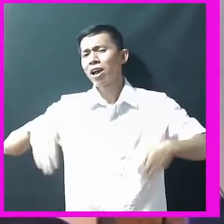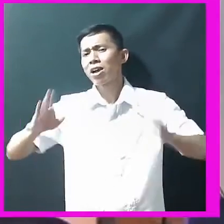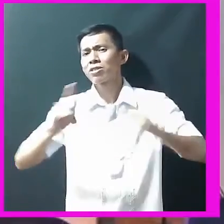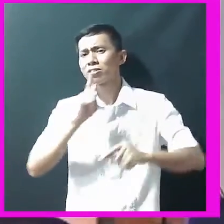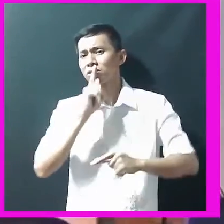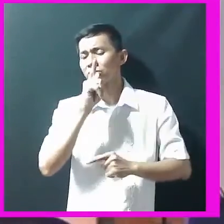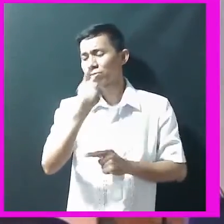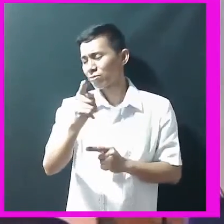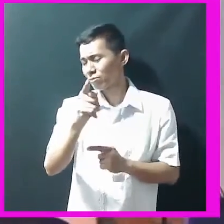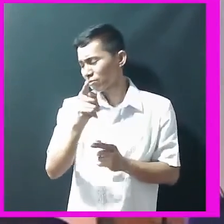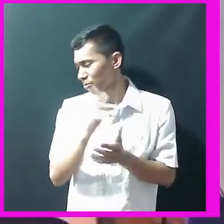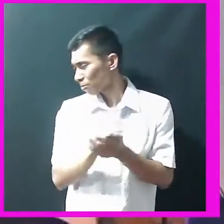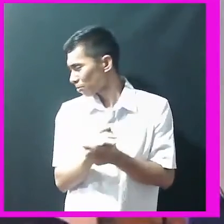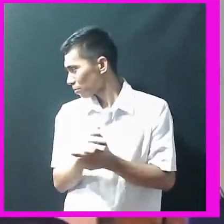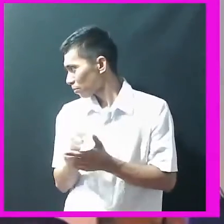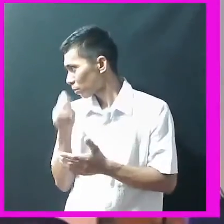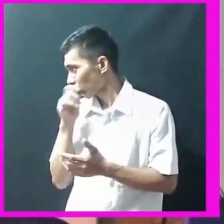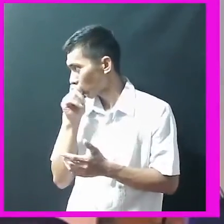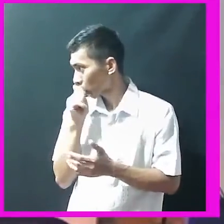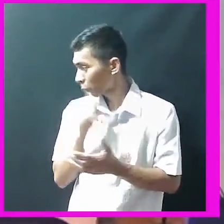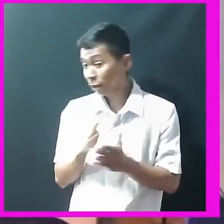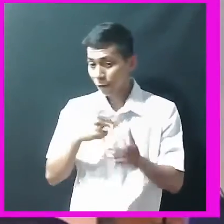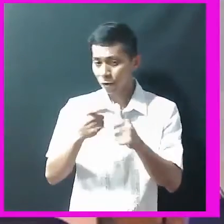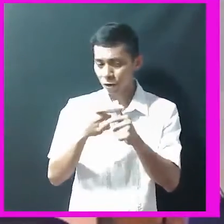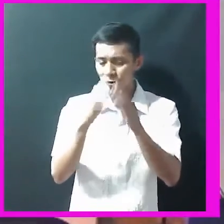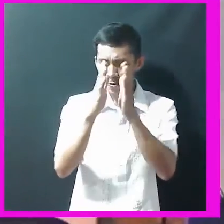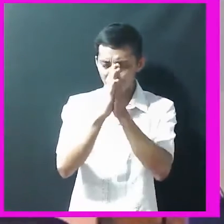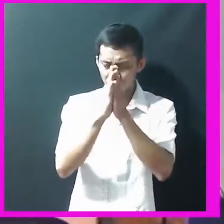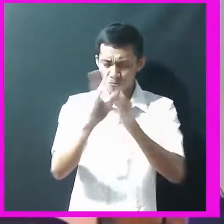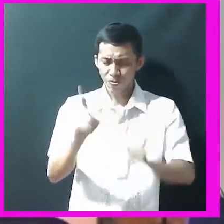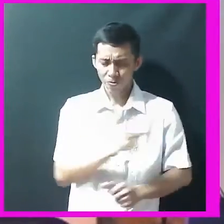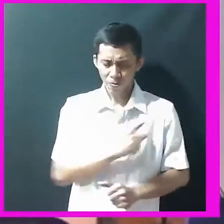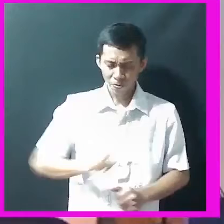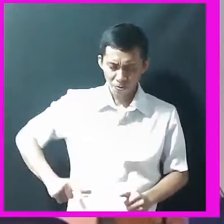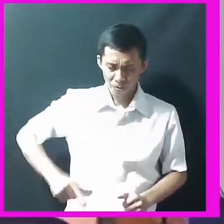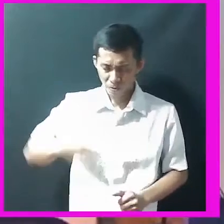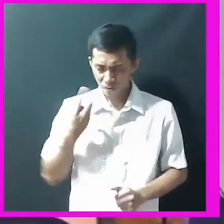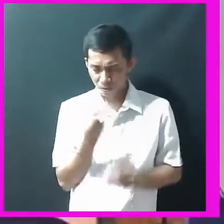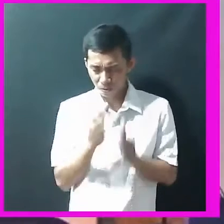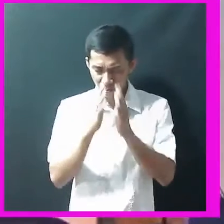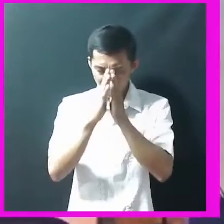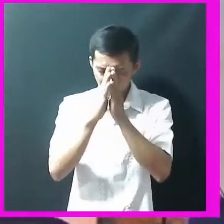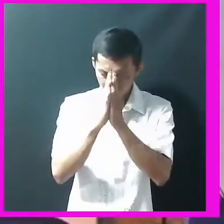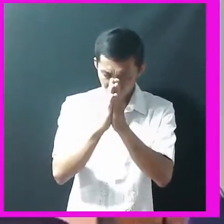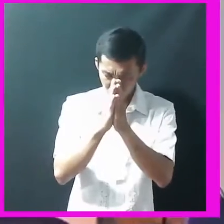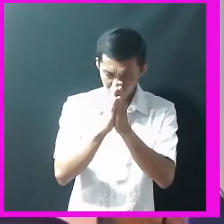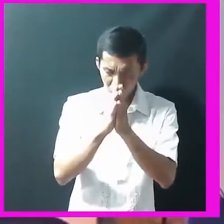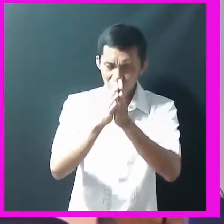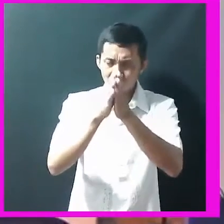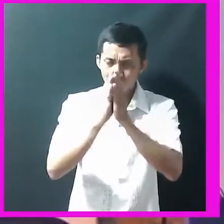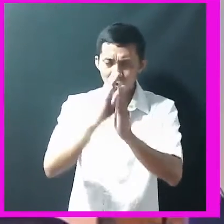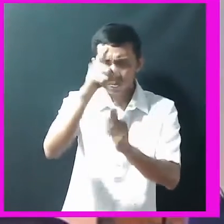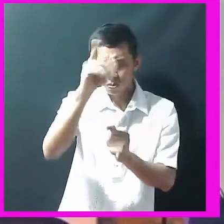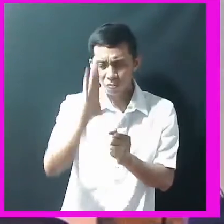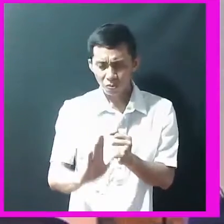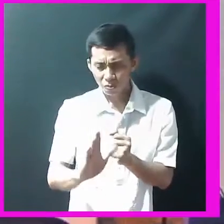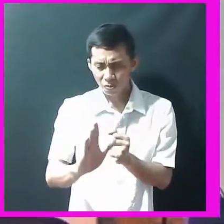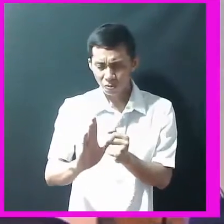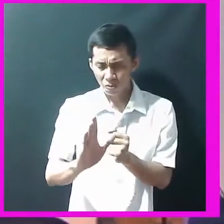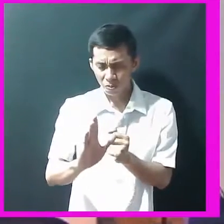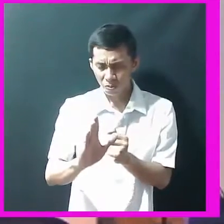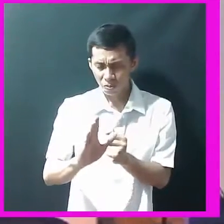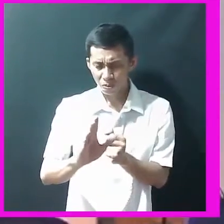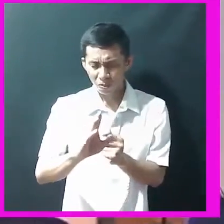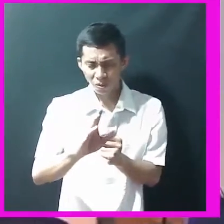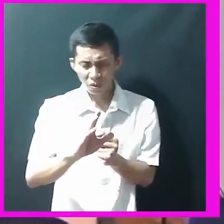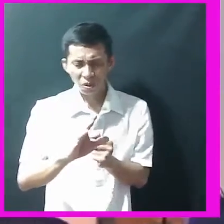truth. Every head bowed, every eye closed as we go to the Lord in prayer. Lord, we had come recognizing, Lord God, the weakness of